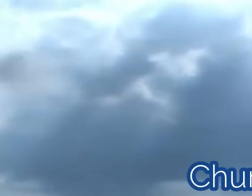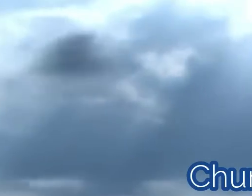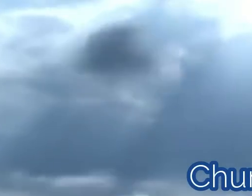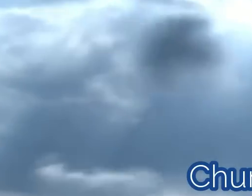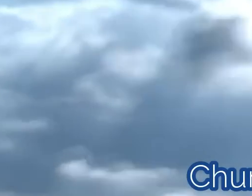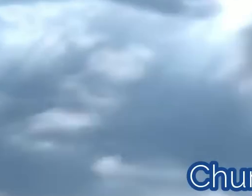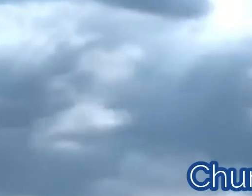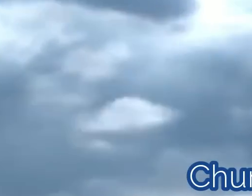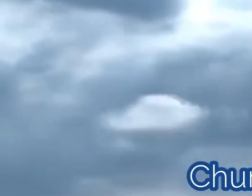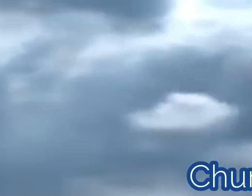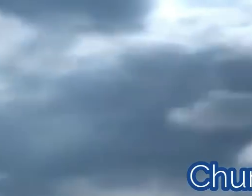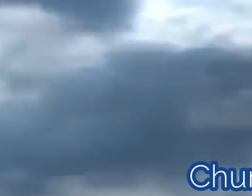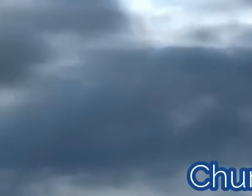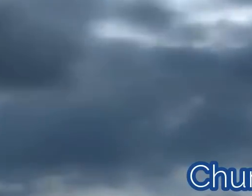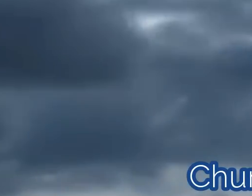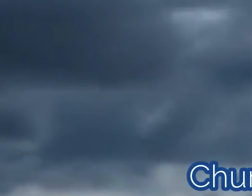prairies beyond the azure